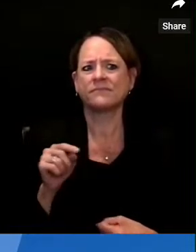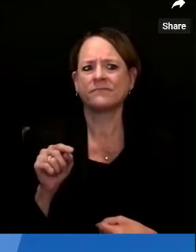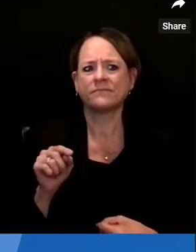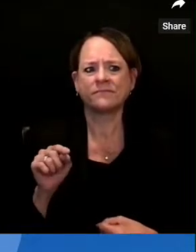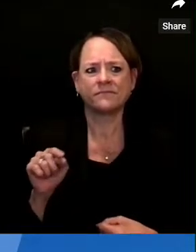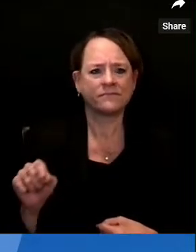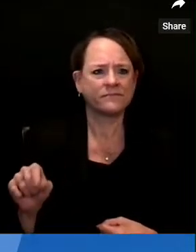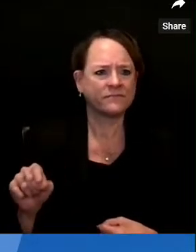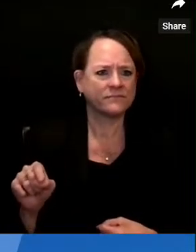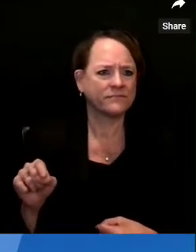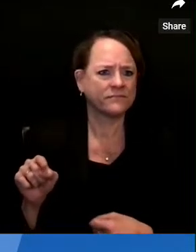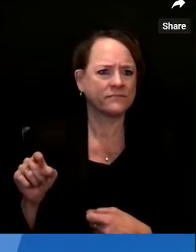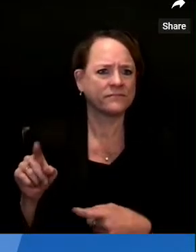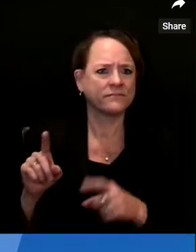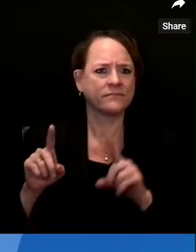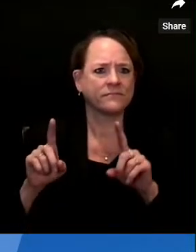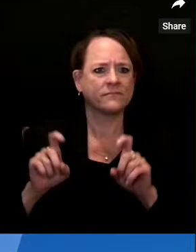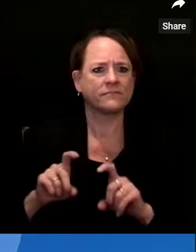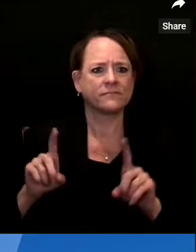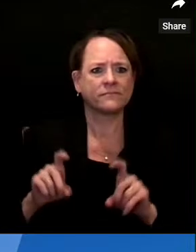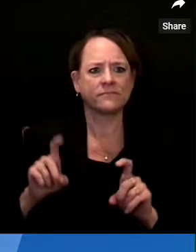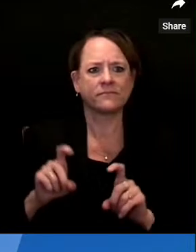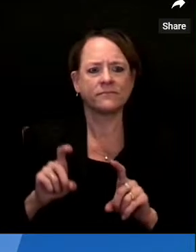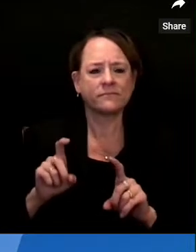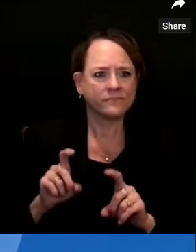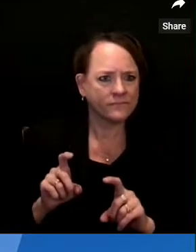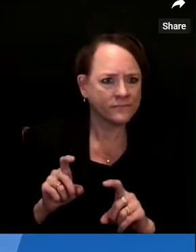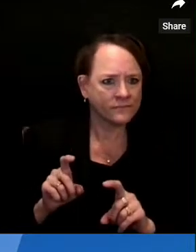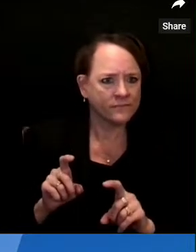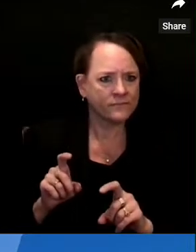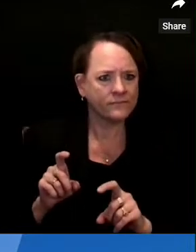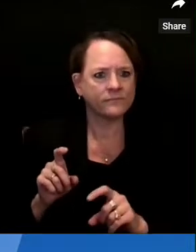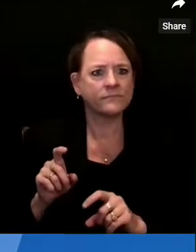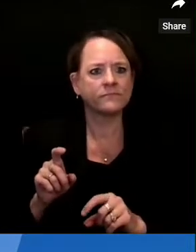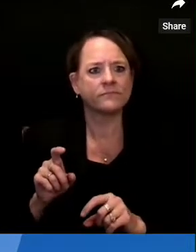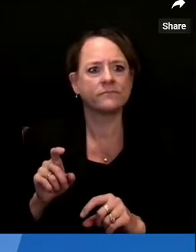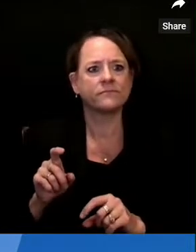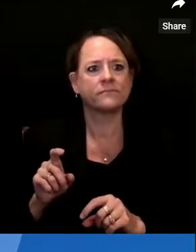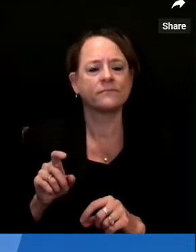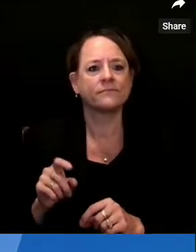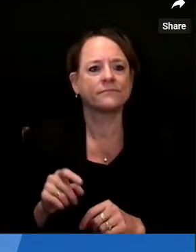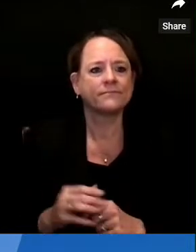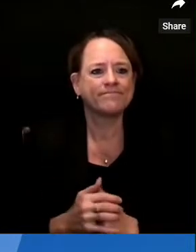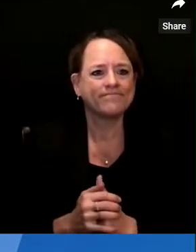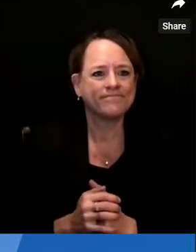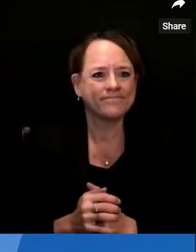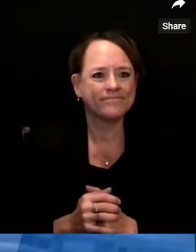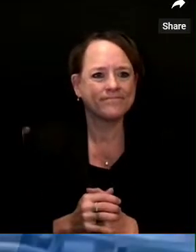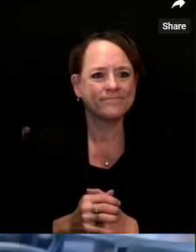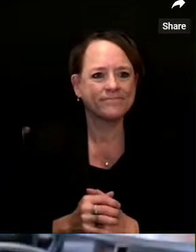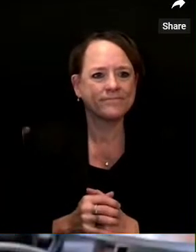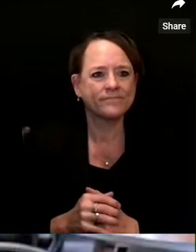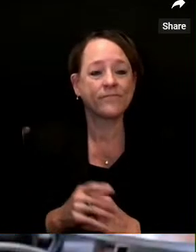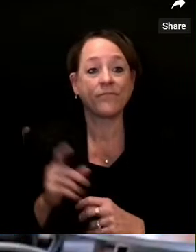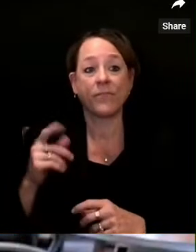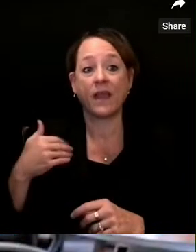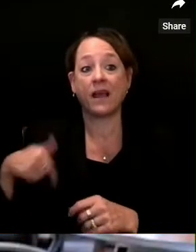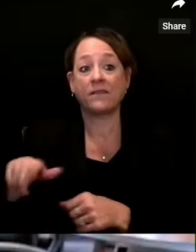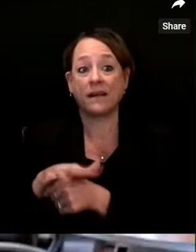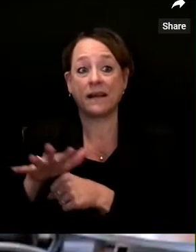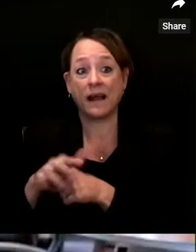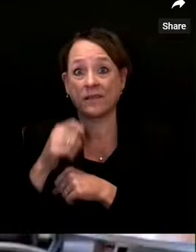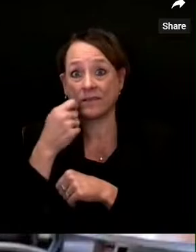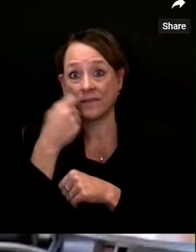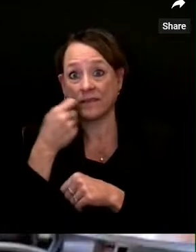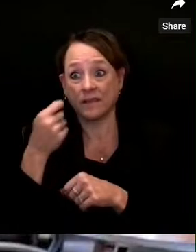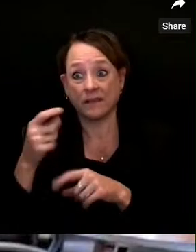address testing-related issues? Right, thanks for that question. So I would say at a high level,